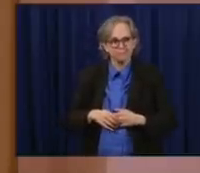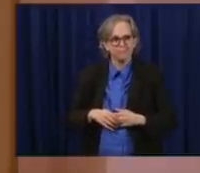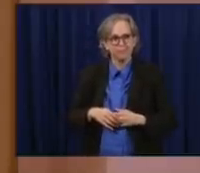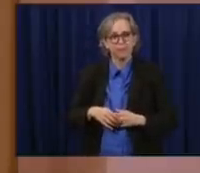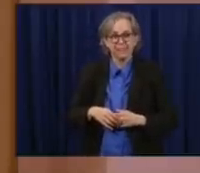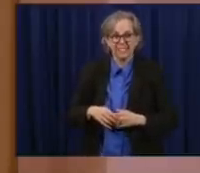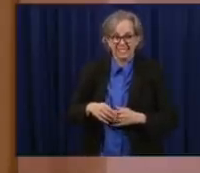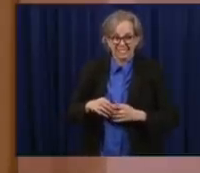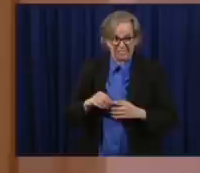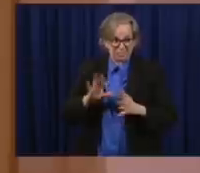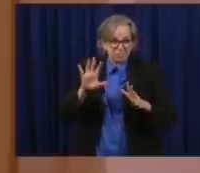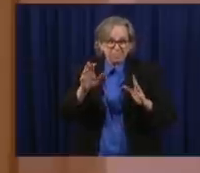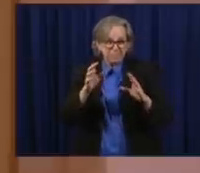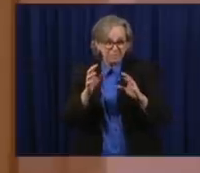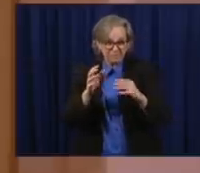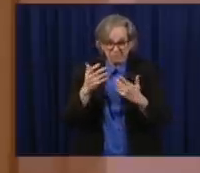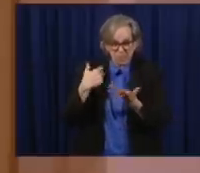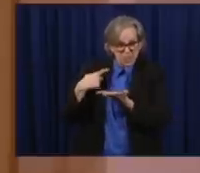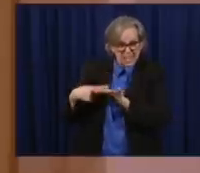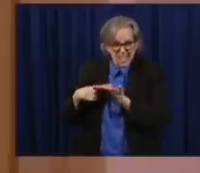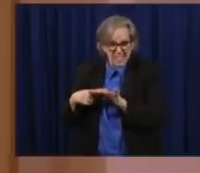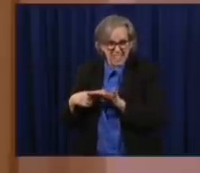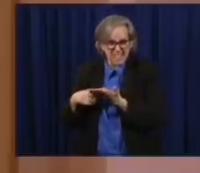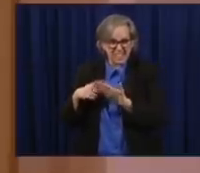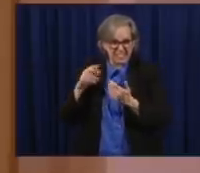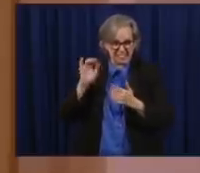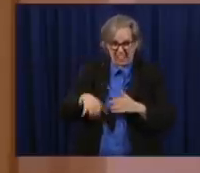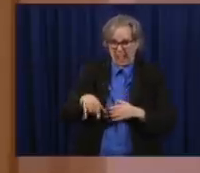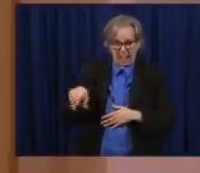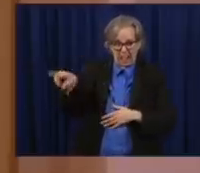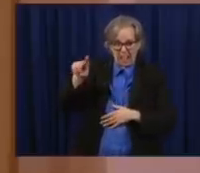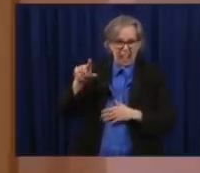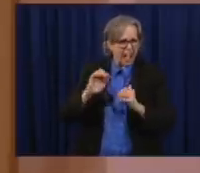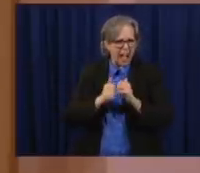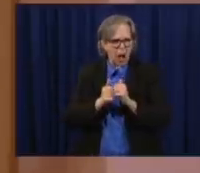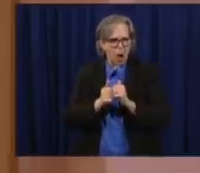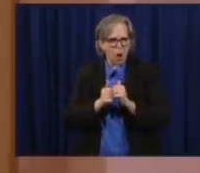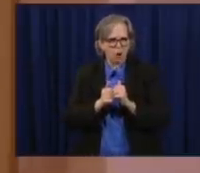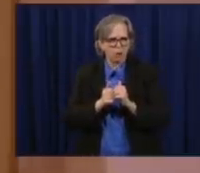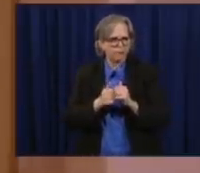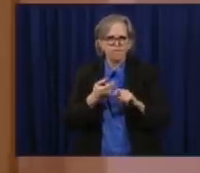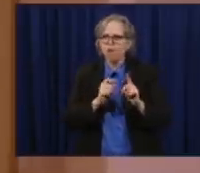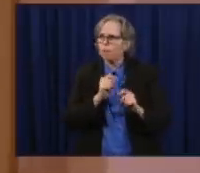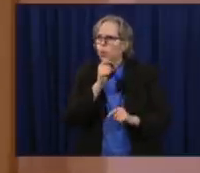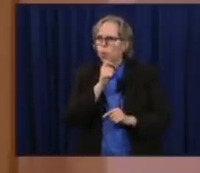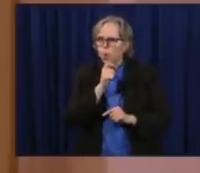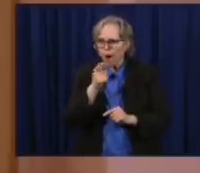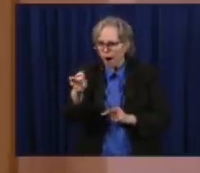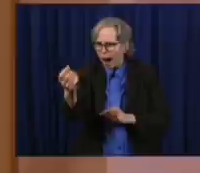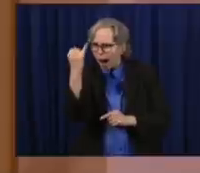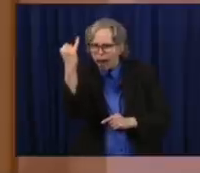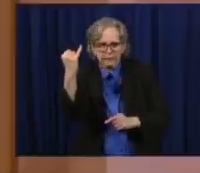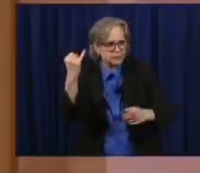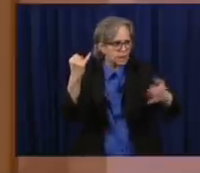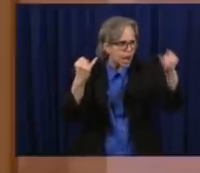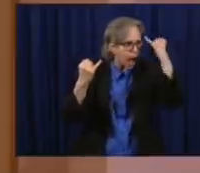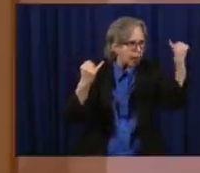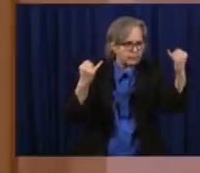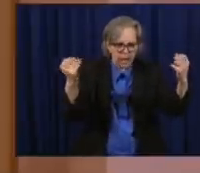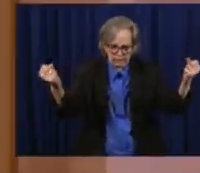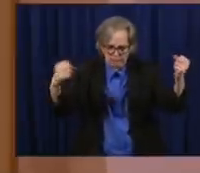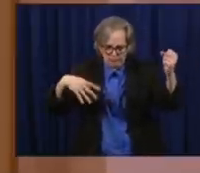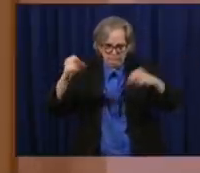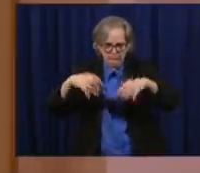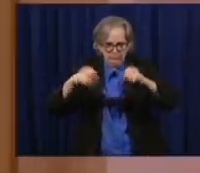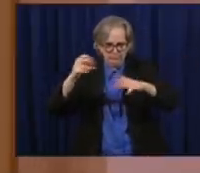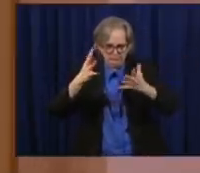restart, but these are the voices that we're really trying to make sure get to this point, because that's the safe